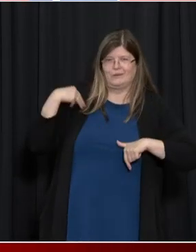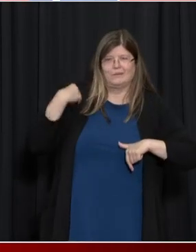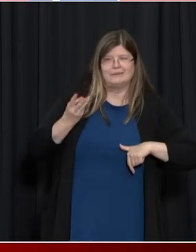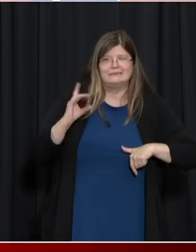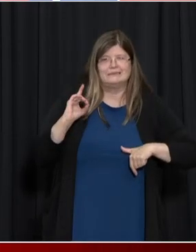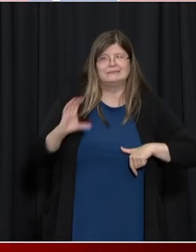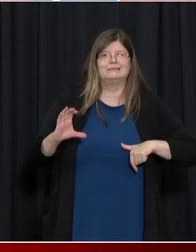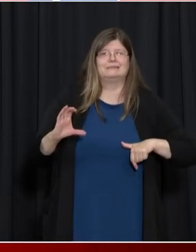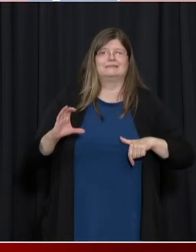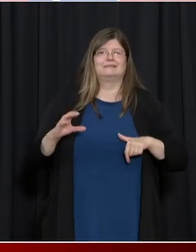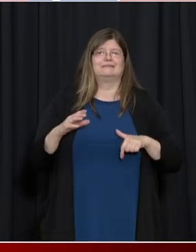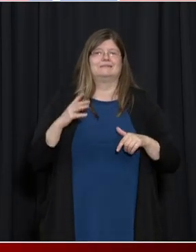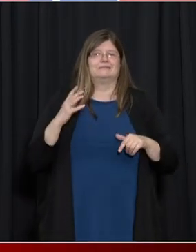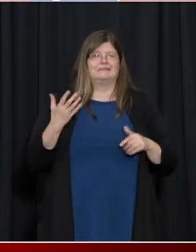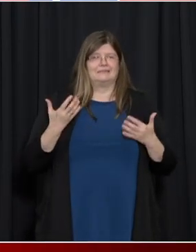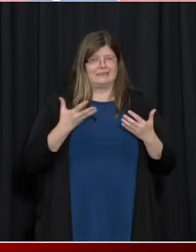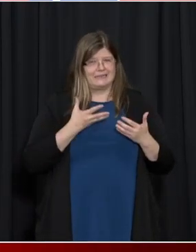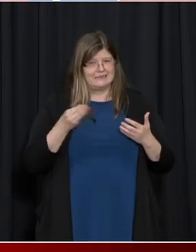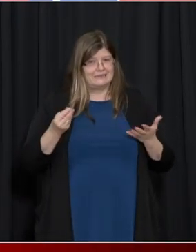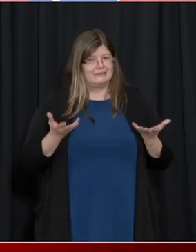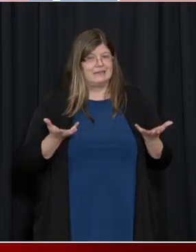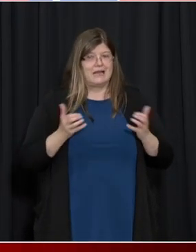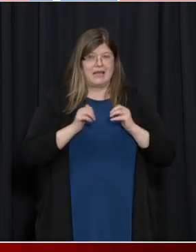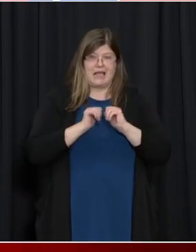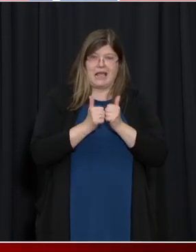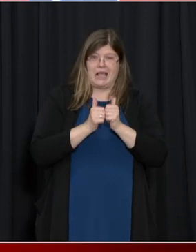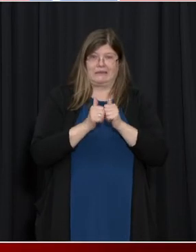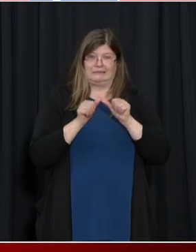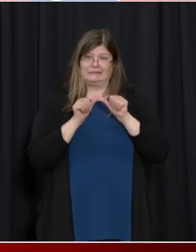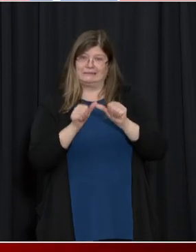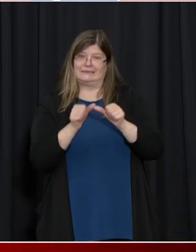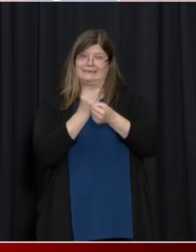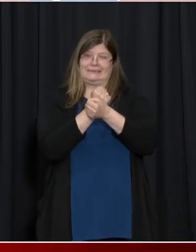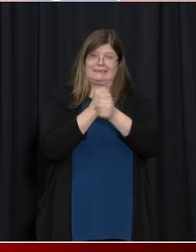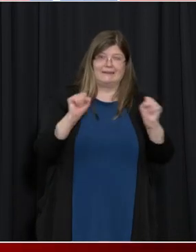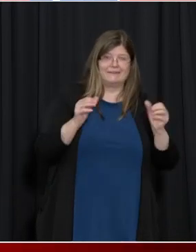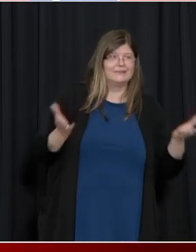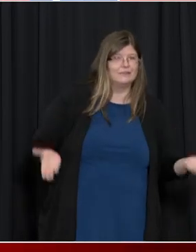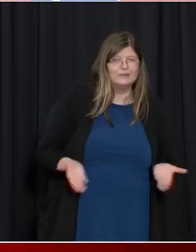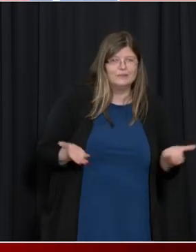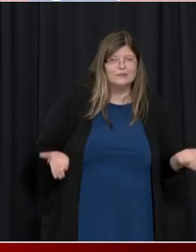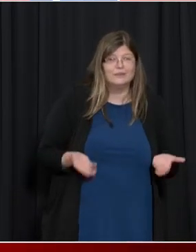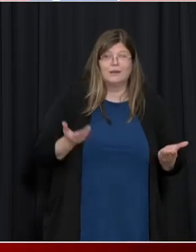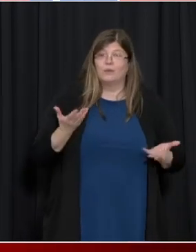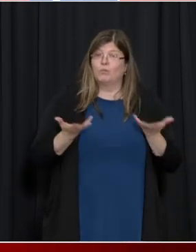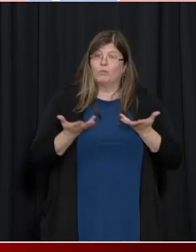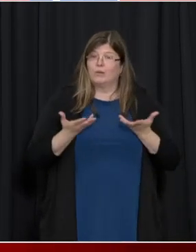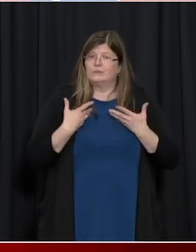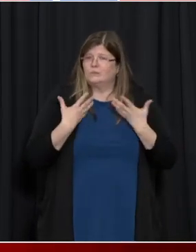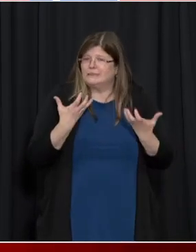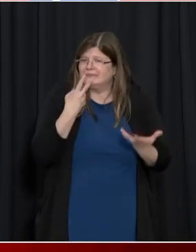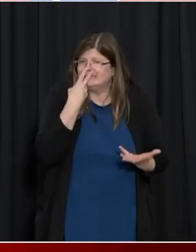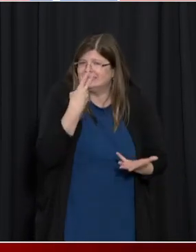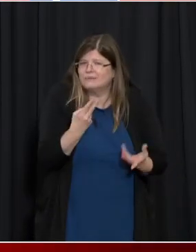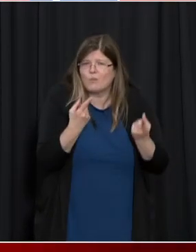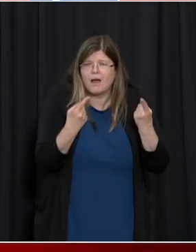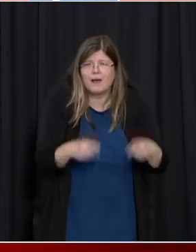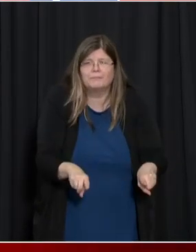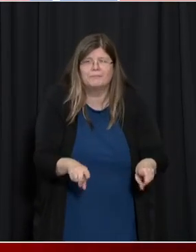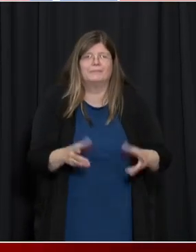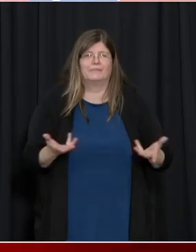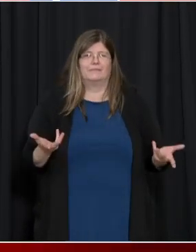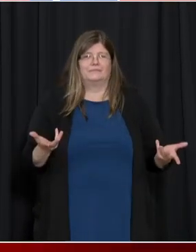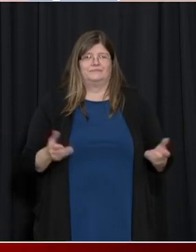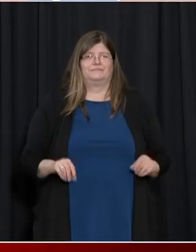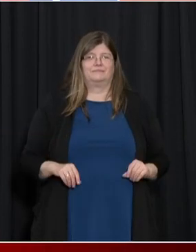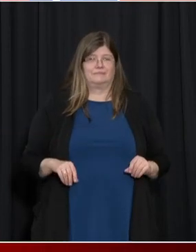and how it's going to keep us safe, how we think what we need to see happen in D.C. To continue